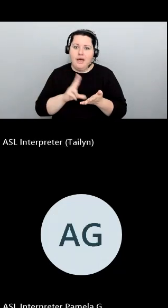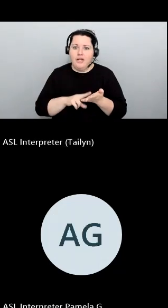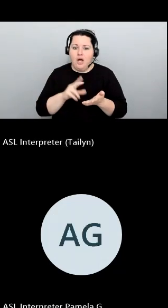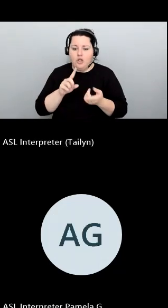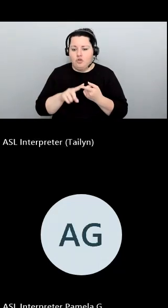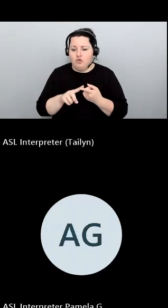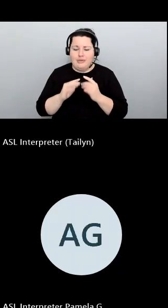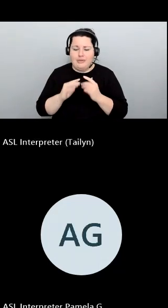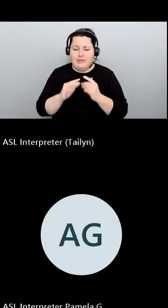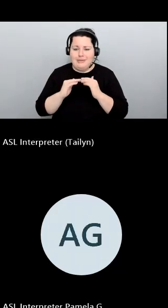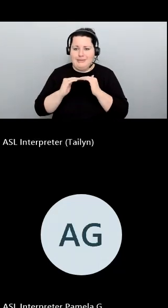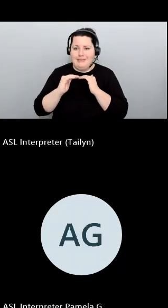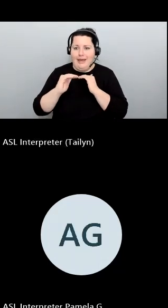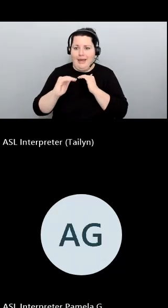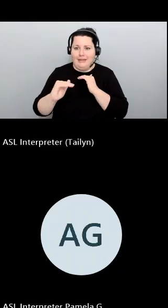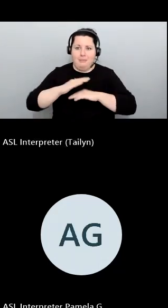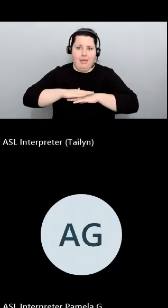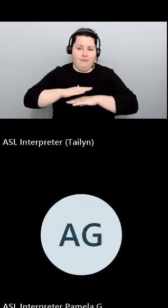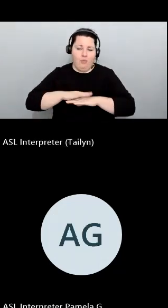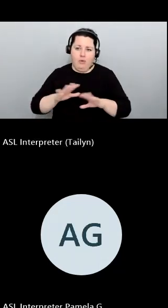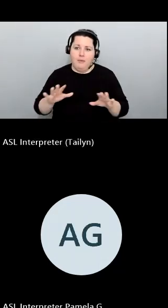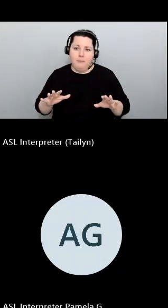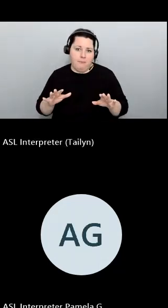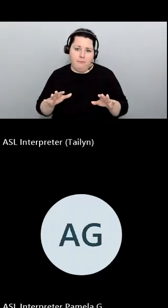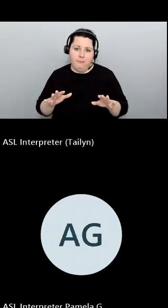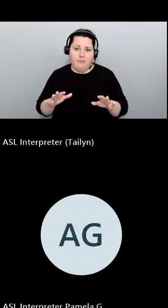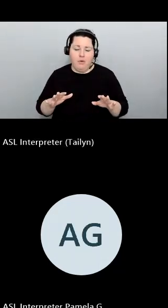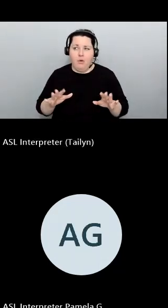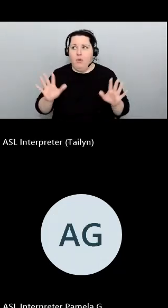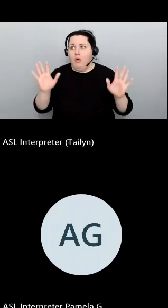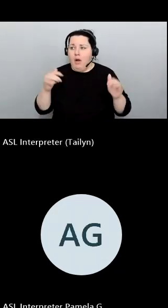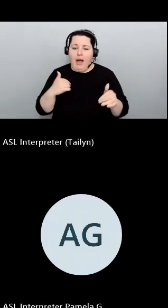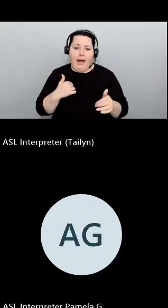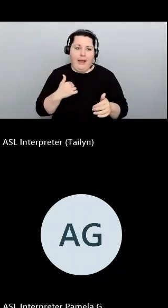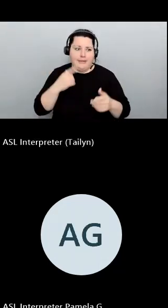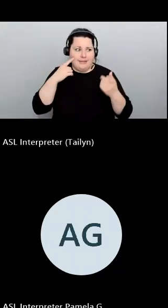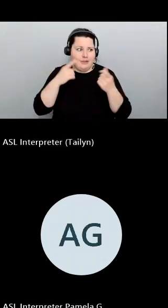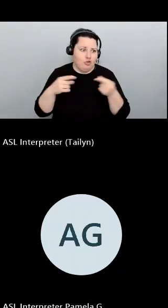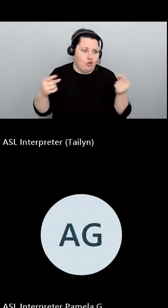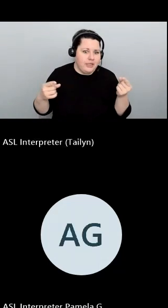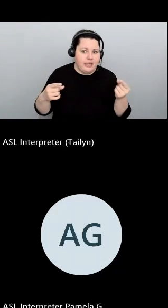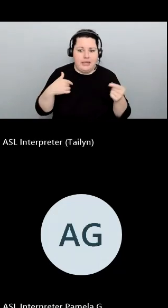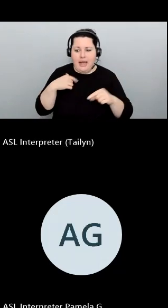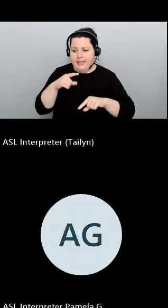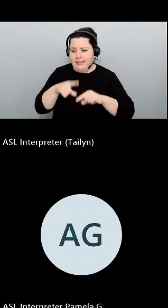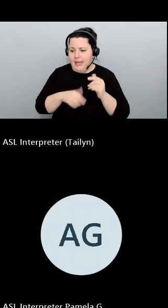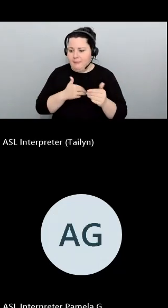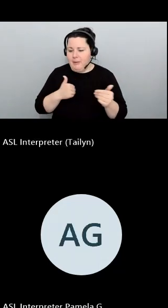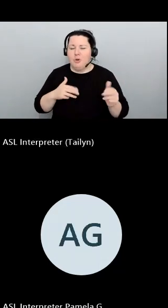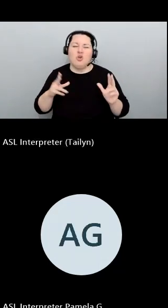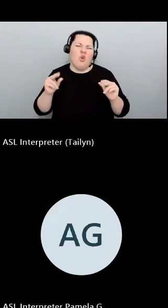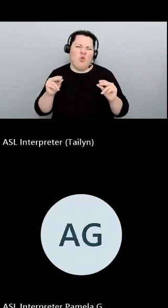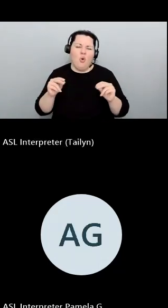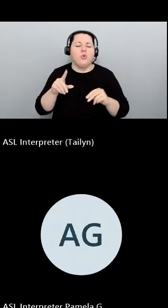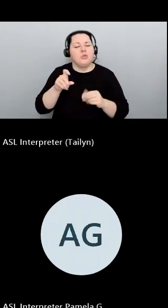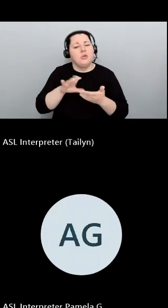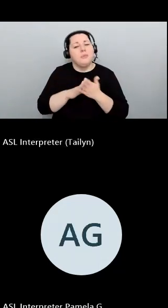stagnant platform that, oh, I don't agree with that, so I can't be a member. No, you should become a member so that you have a say in